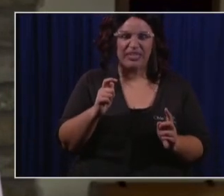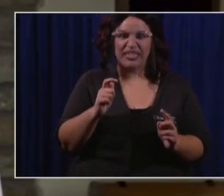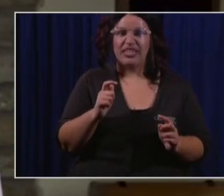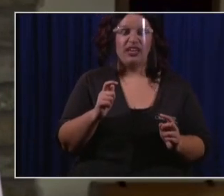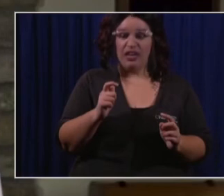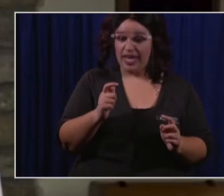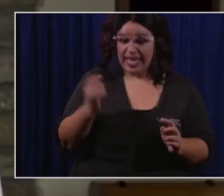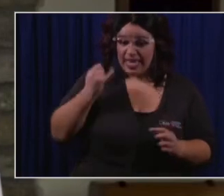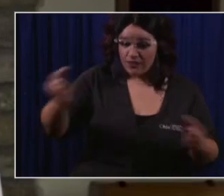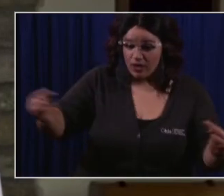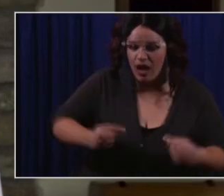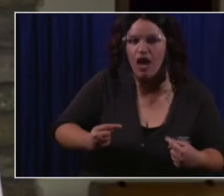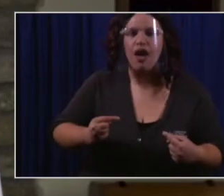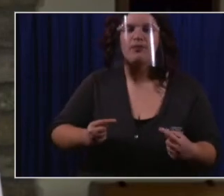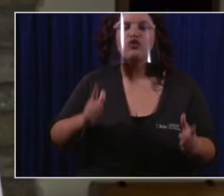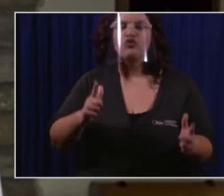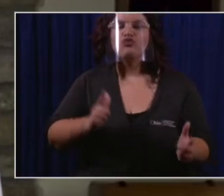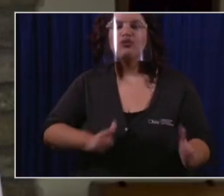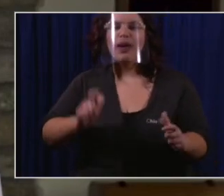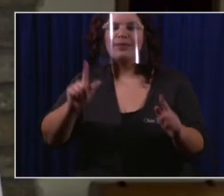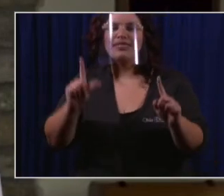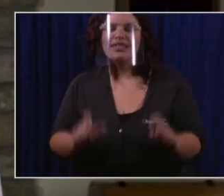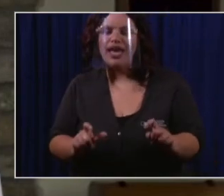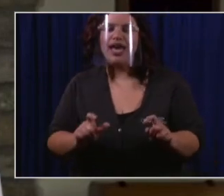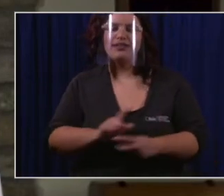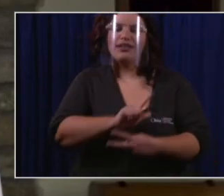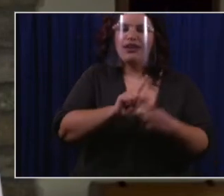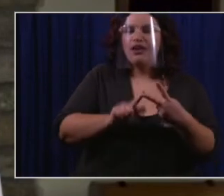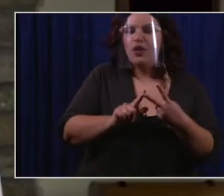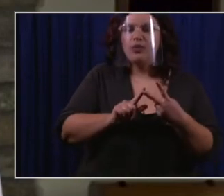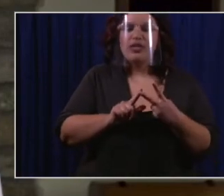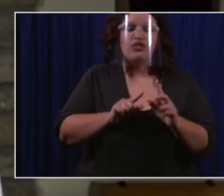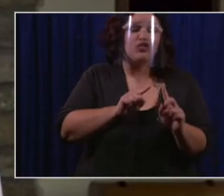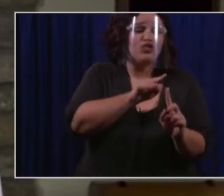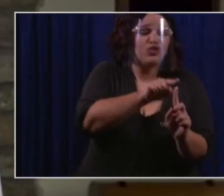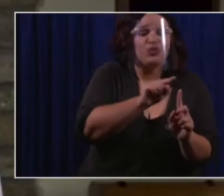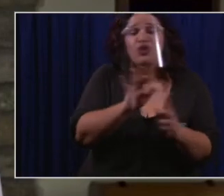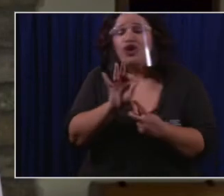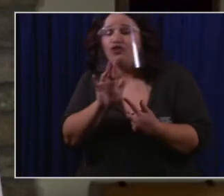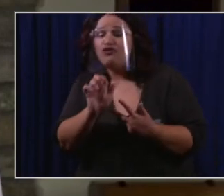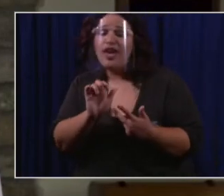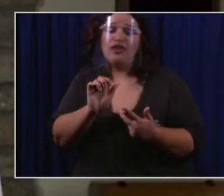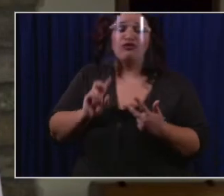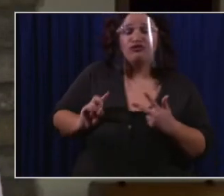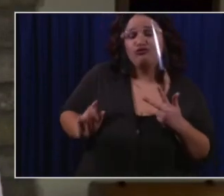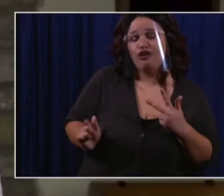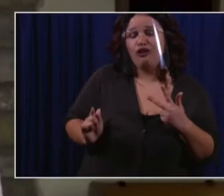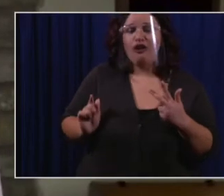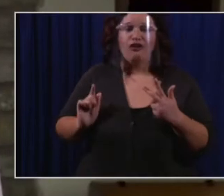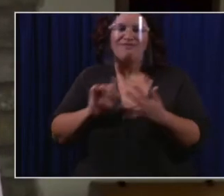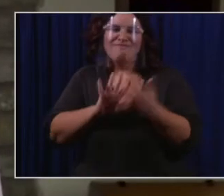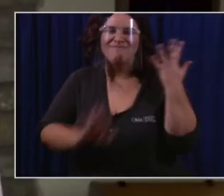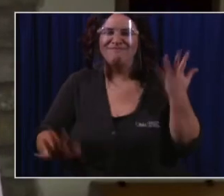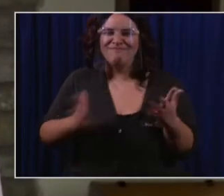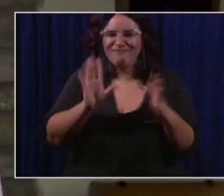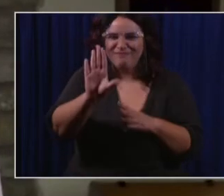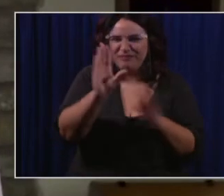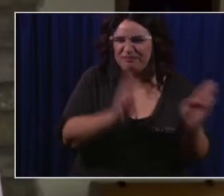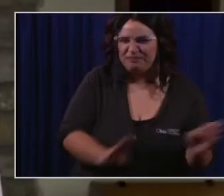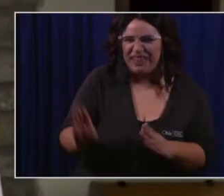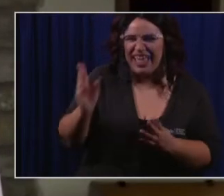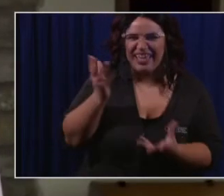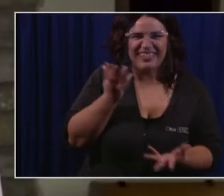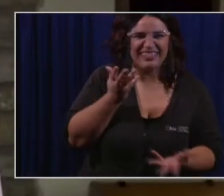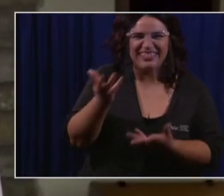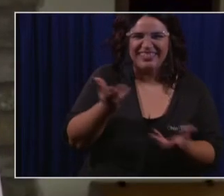maybe like a DeWine family bubble like the NBA? What's the plan? Yeah, we're not really sure. Fran, you want to answer